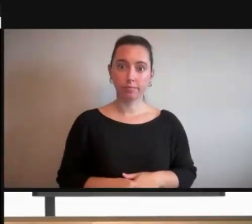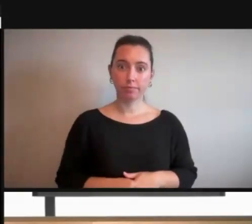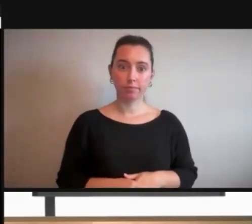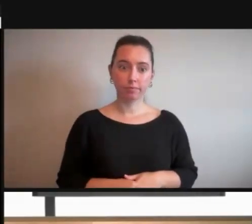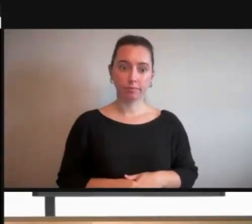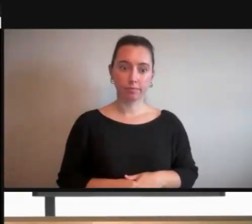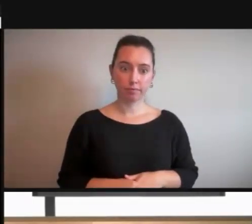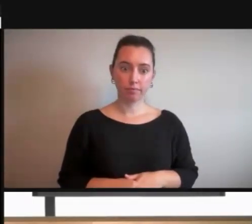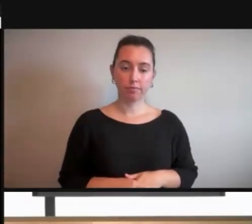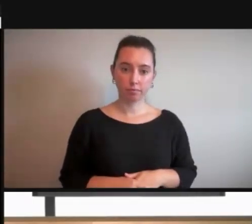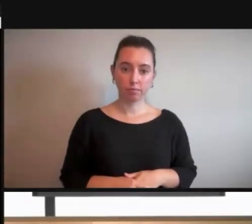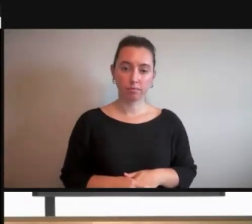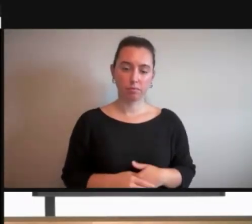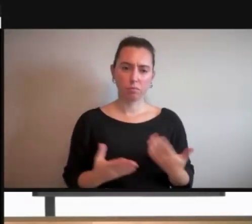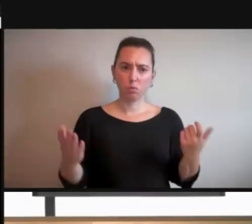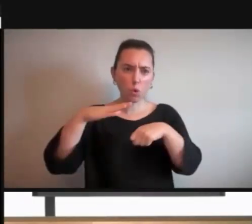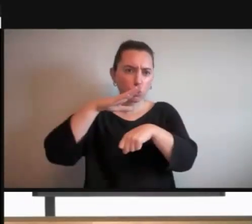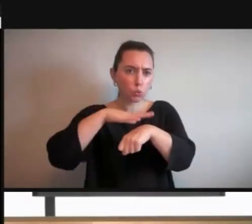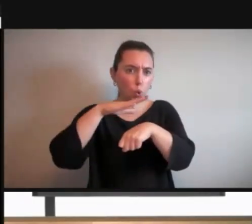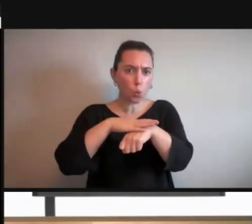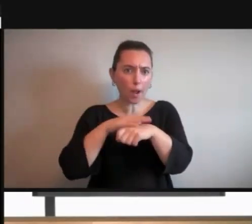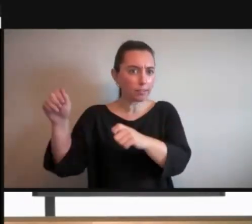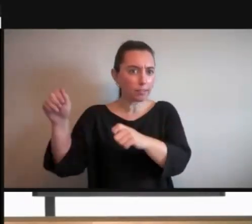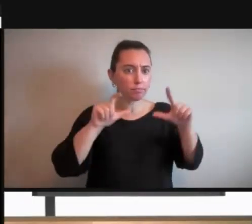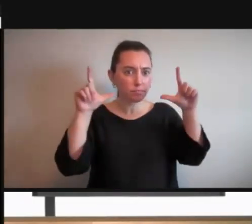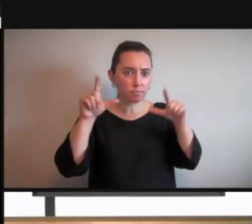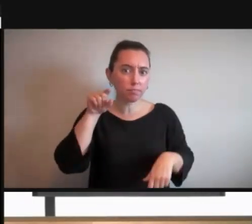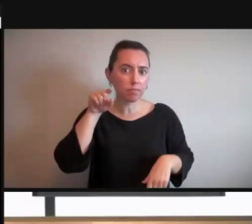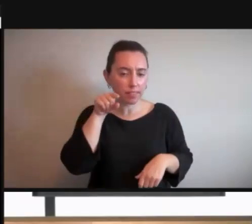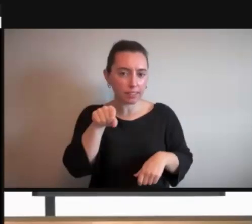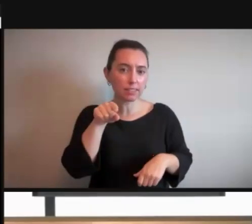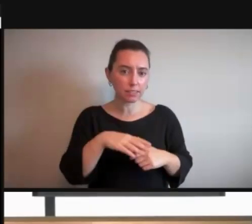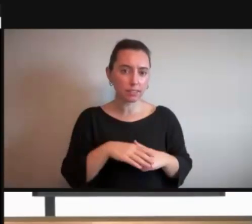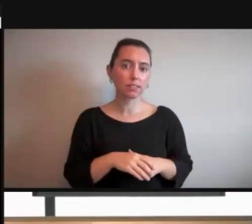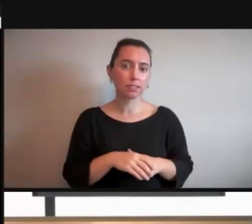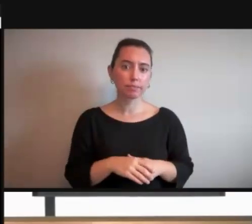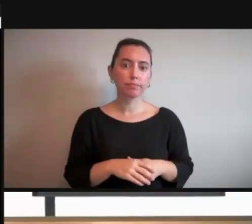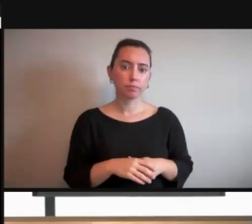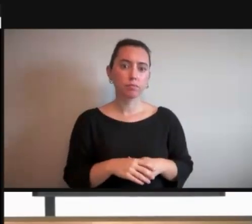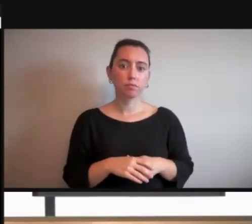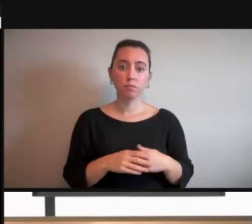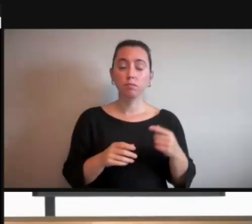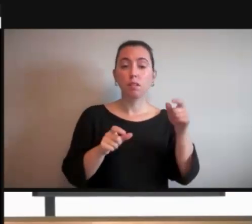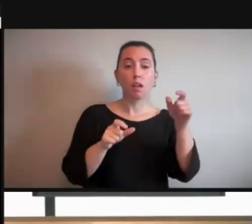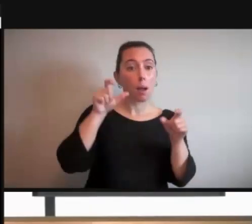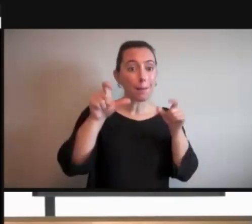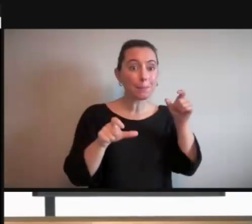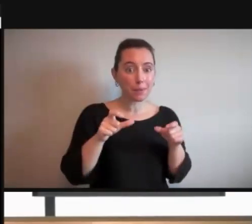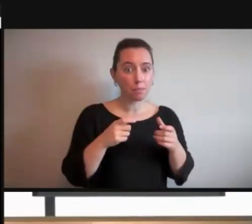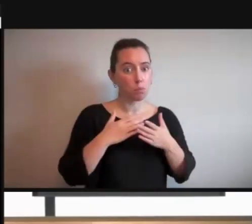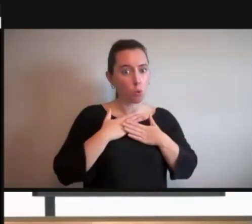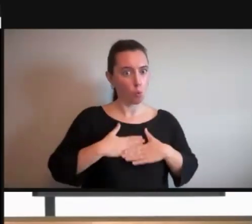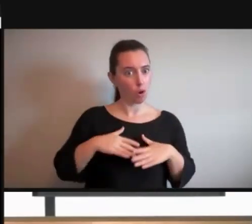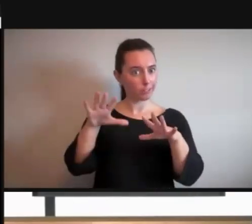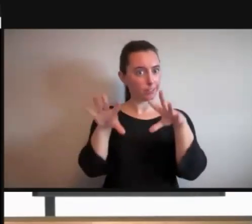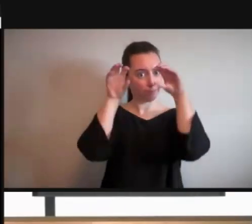So when is it relevant or applicable? The relevance is mainly for users who want to understand what